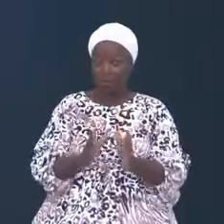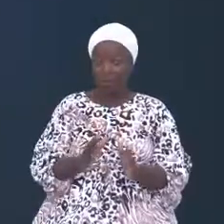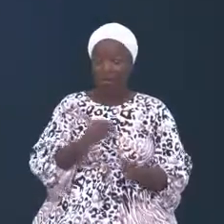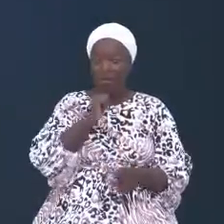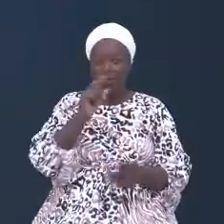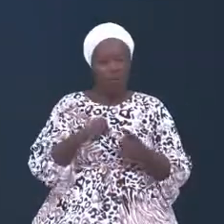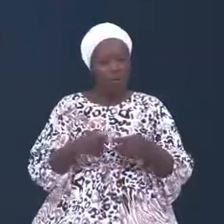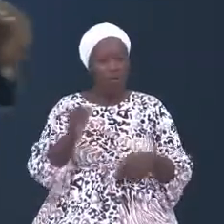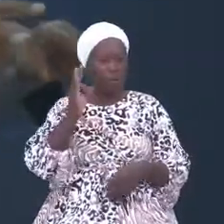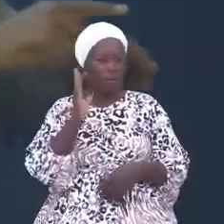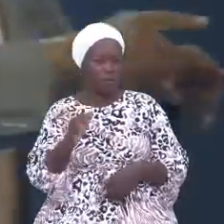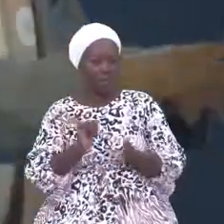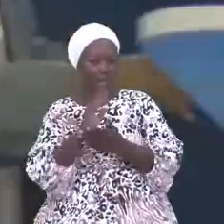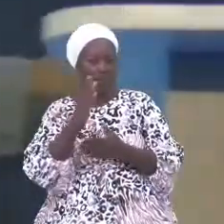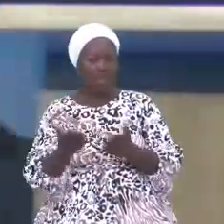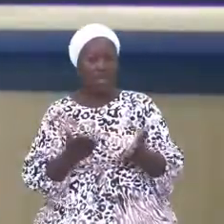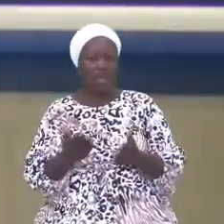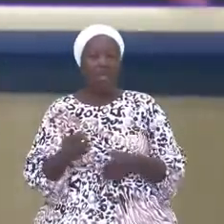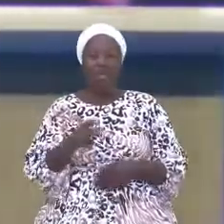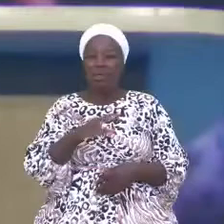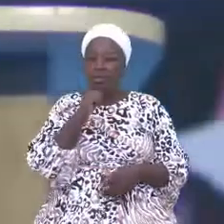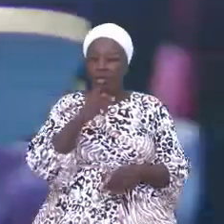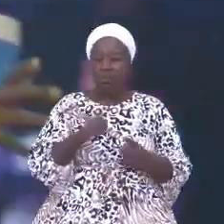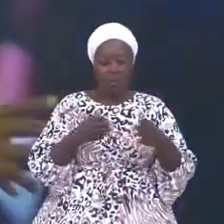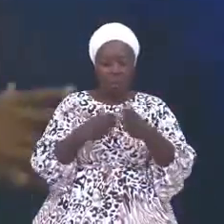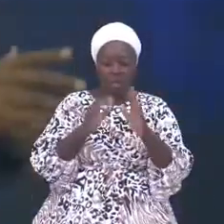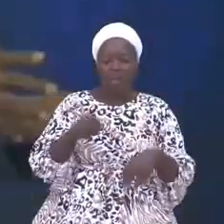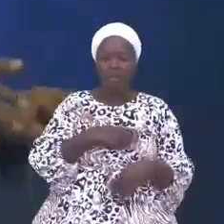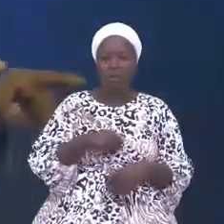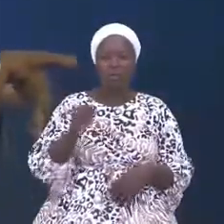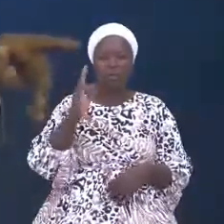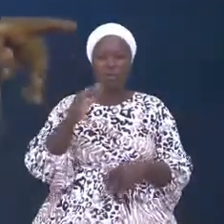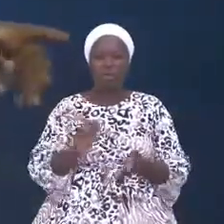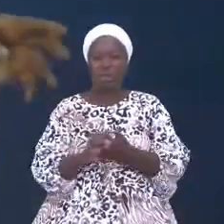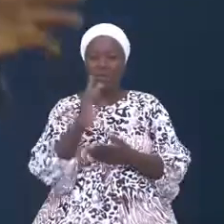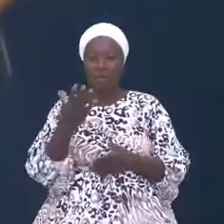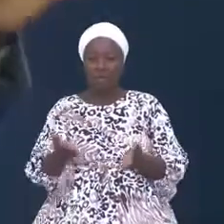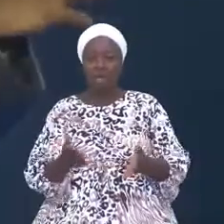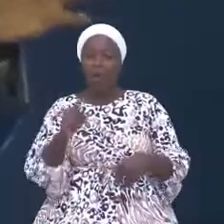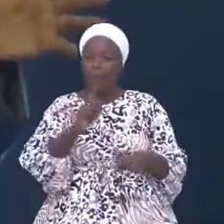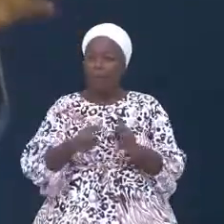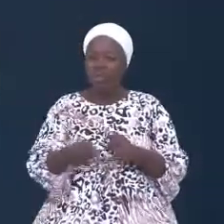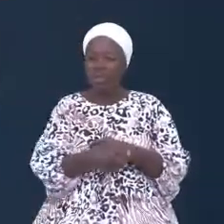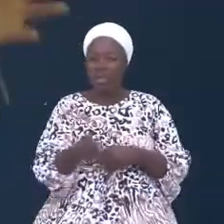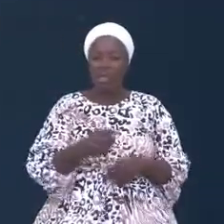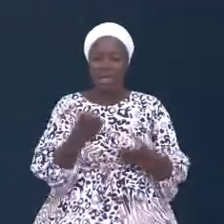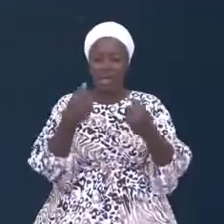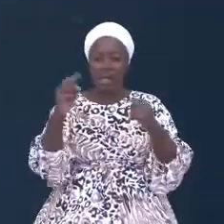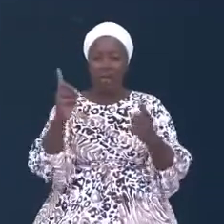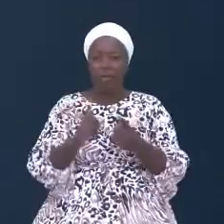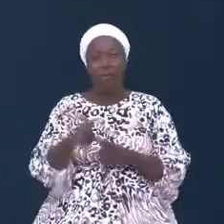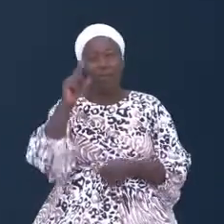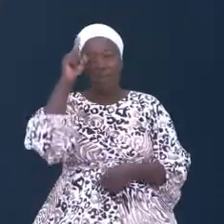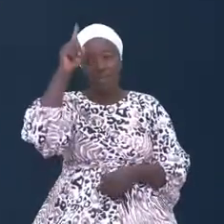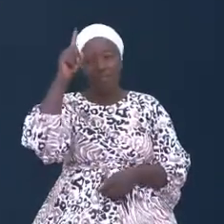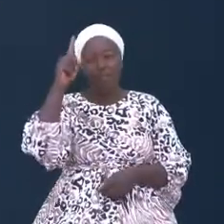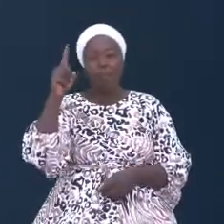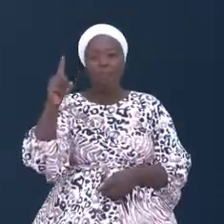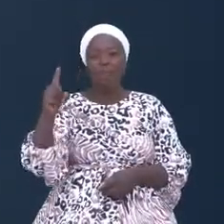the pastors who were there, not to the leaders, ministers who were there. They came unto